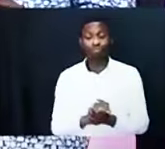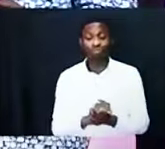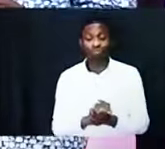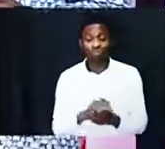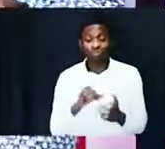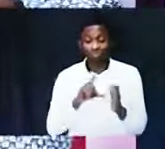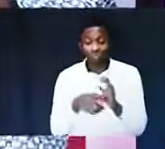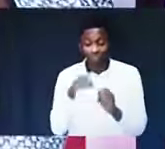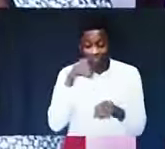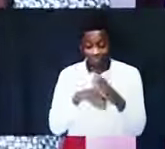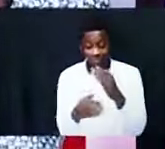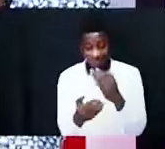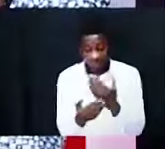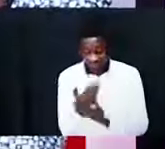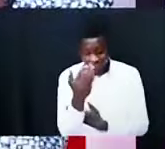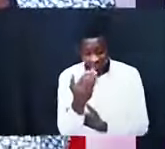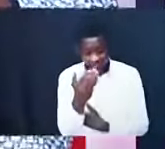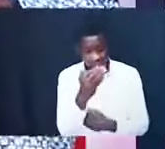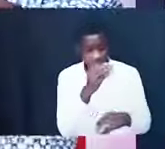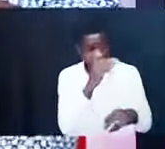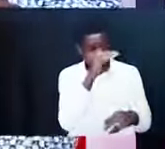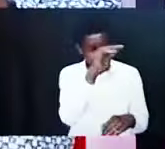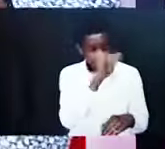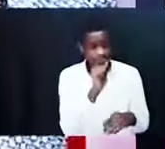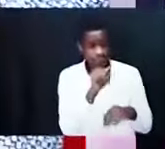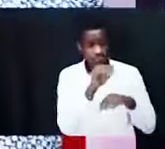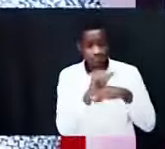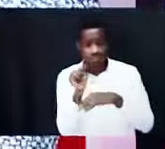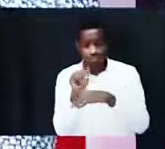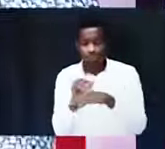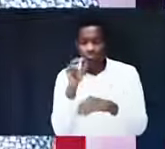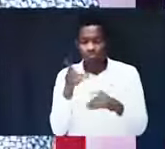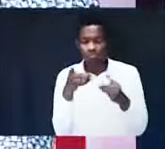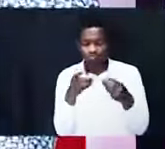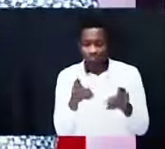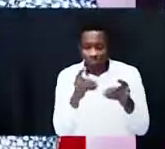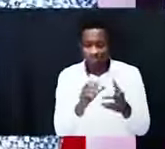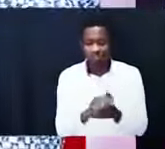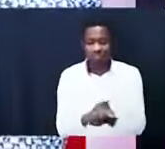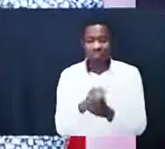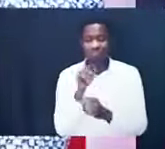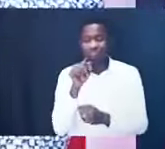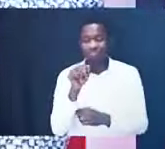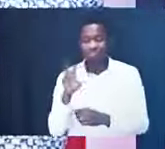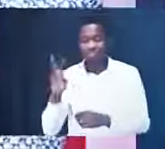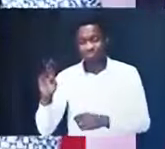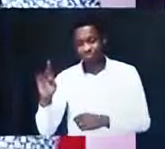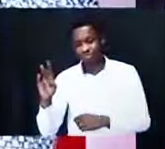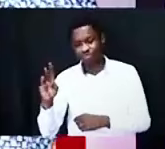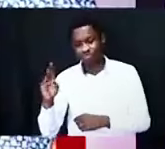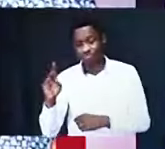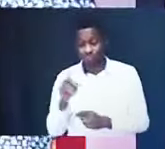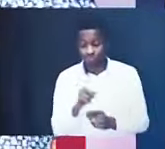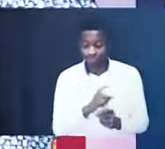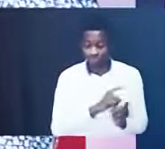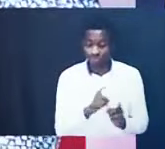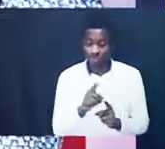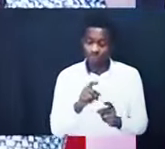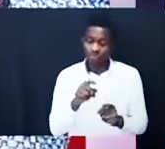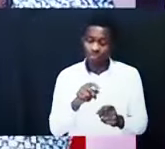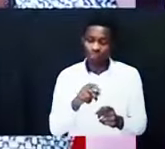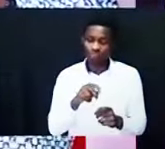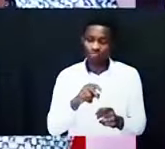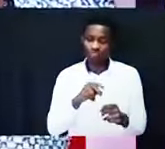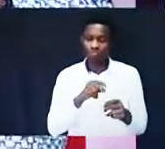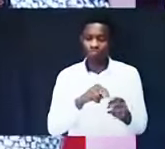morning, Bible say ano he called the disciples. Ofe nesu ya fone ba. Then verse 17 says this. He went down with them.